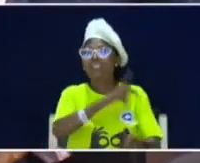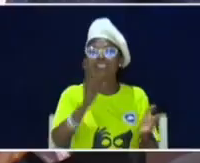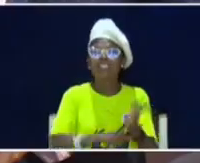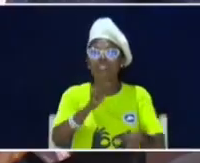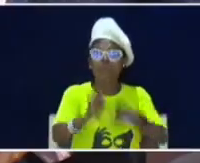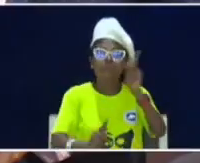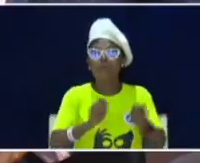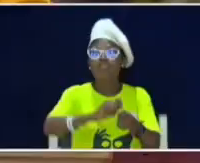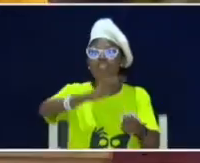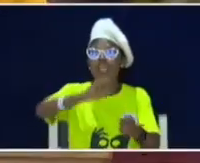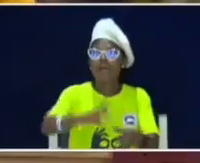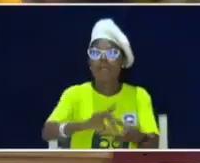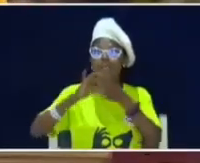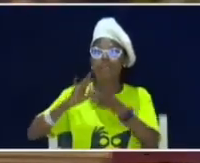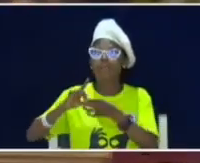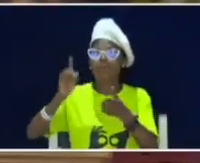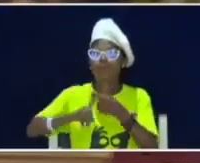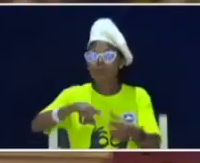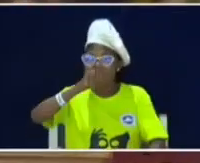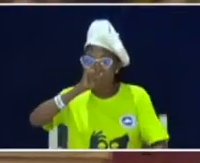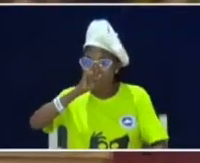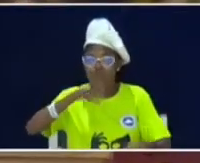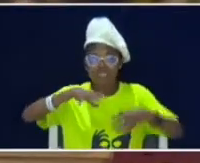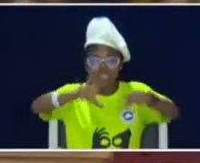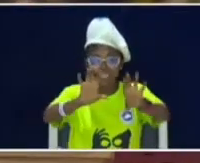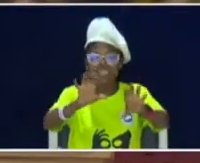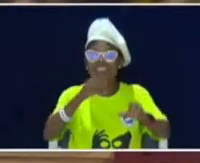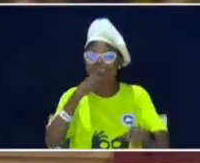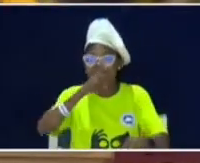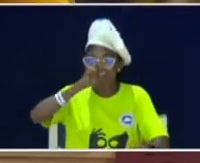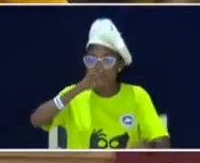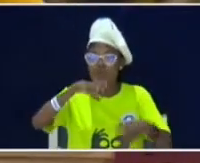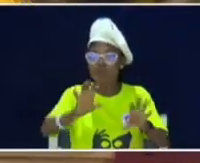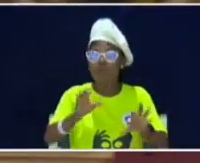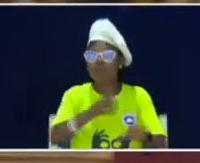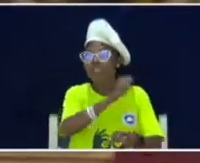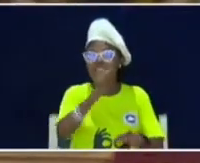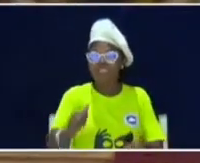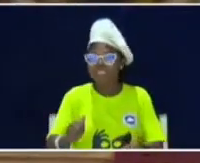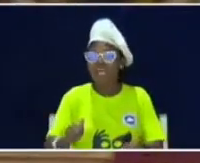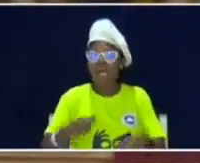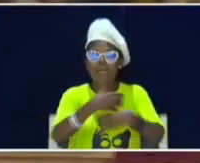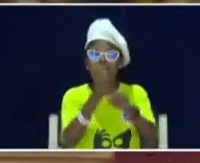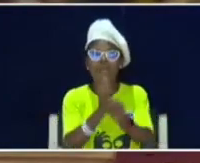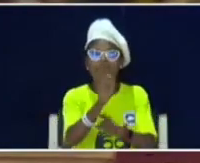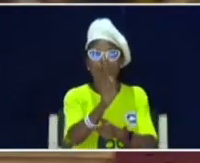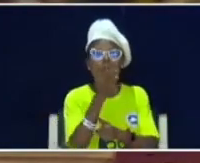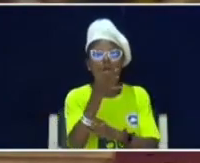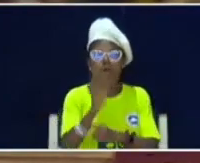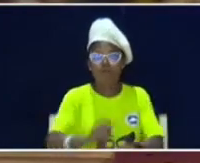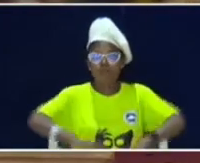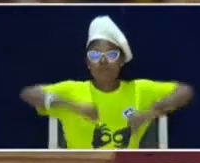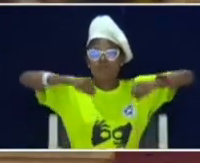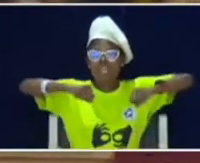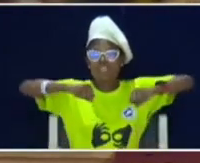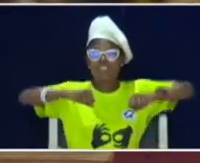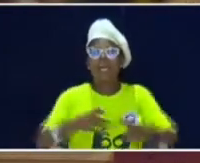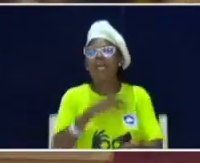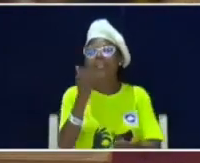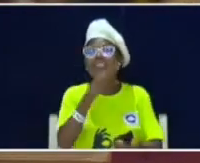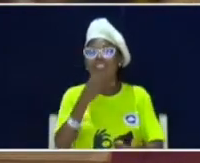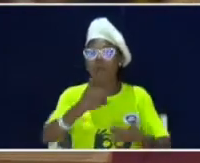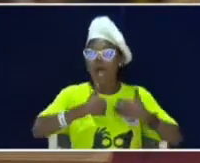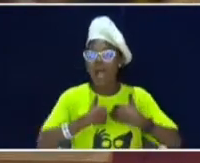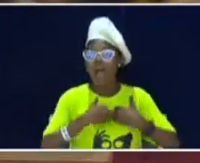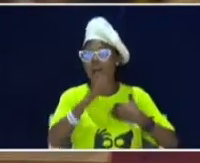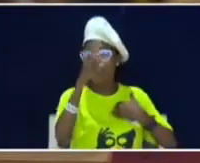they belong to the eagle class. The eagle class, they are made up of giants. The eagle class, you have